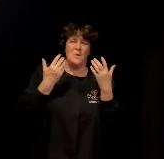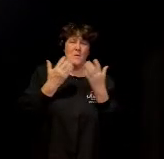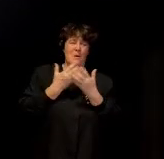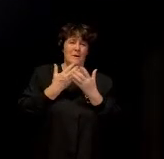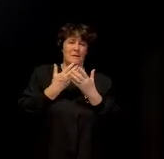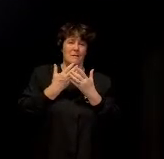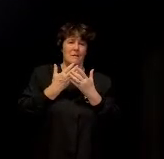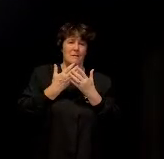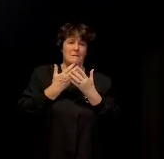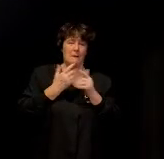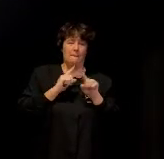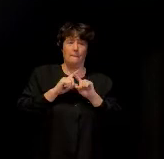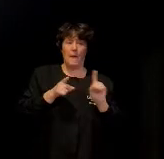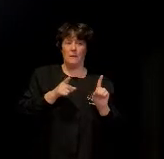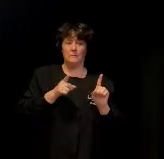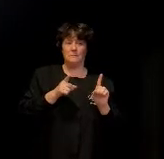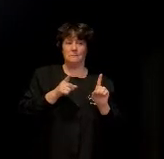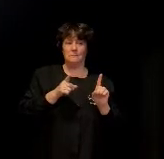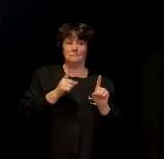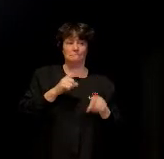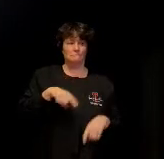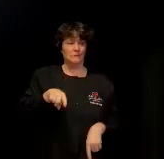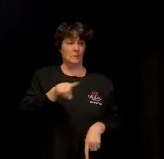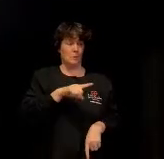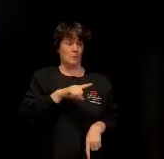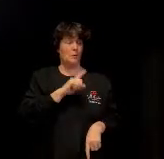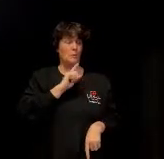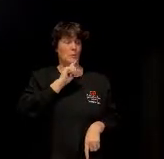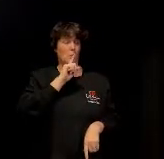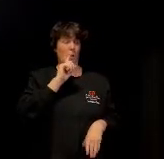But are we paying attention?